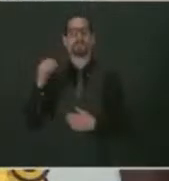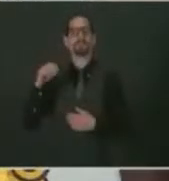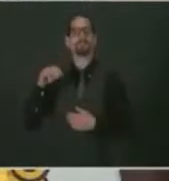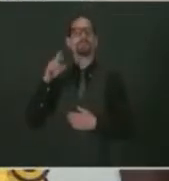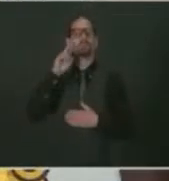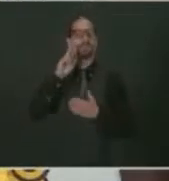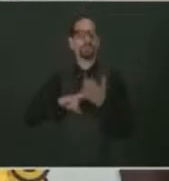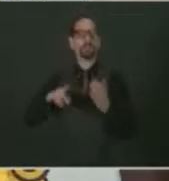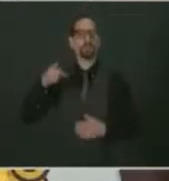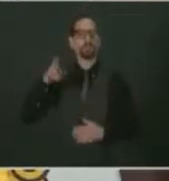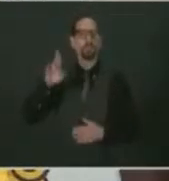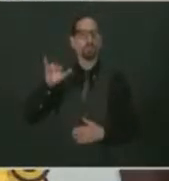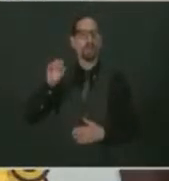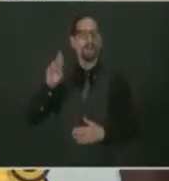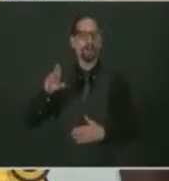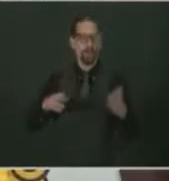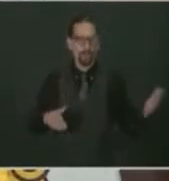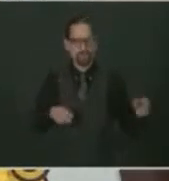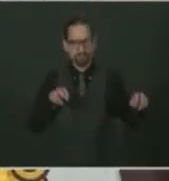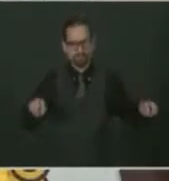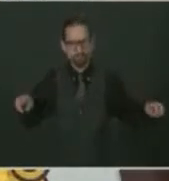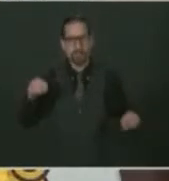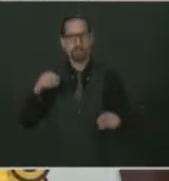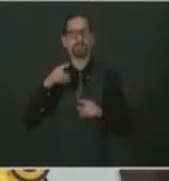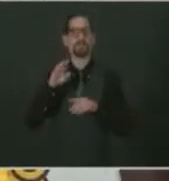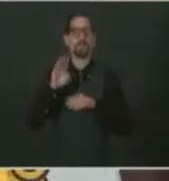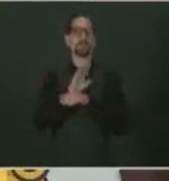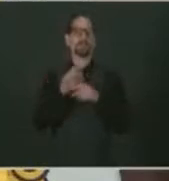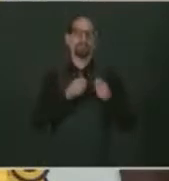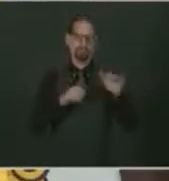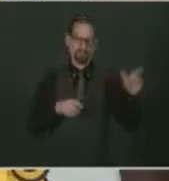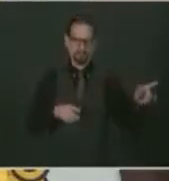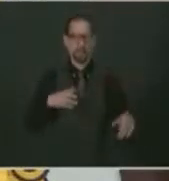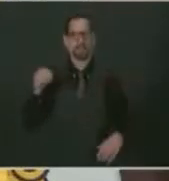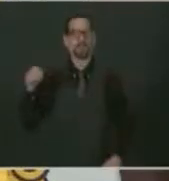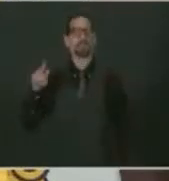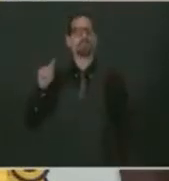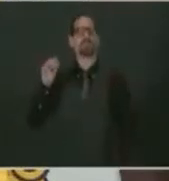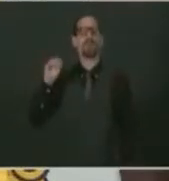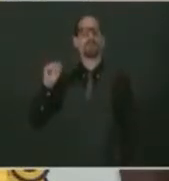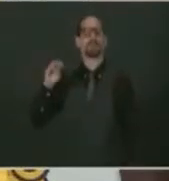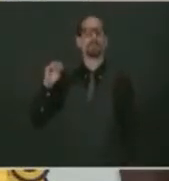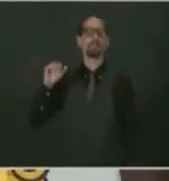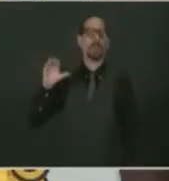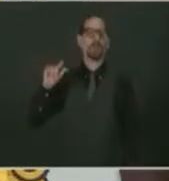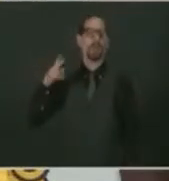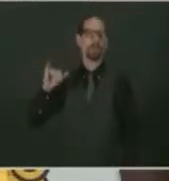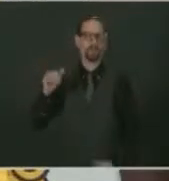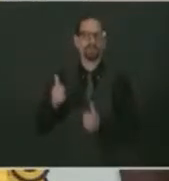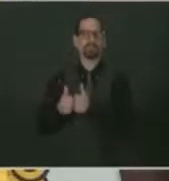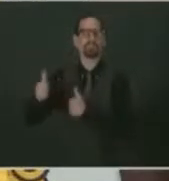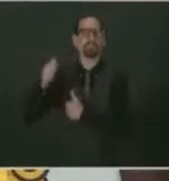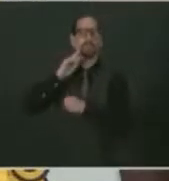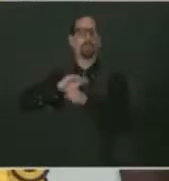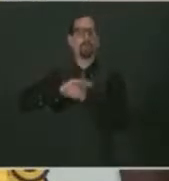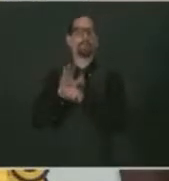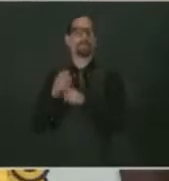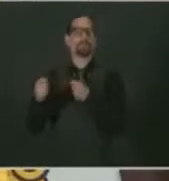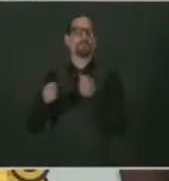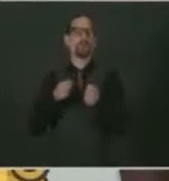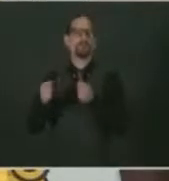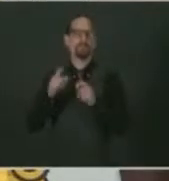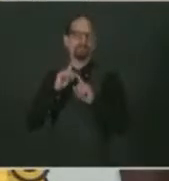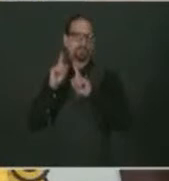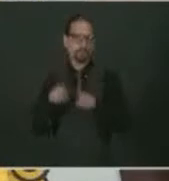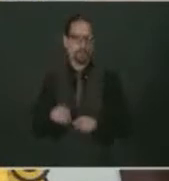and Tom McCarthy, Executive Director of the state's COVID response. So we have some positive updates today to